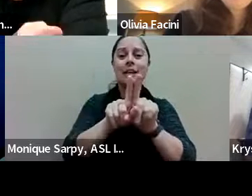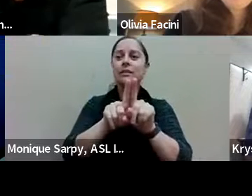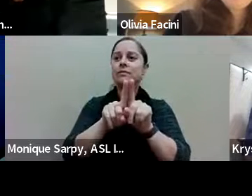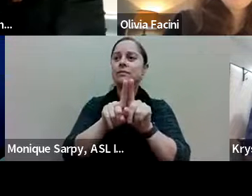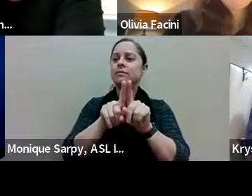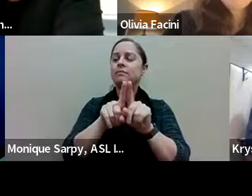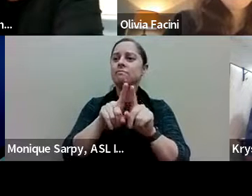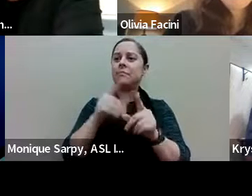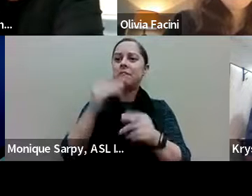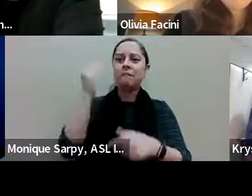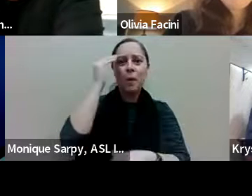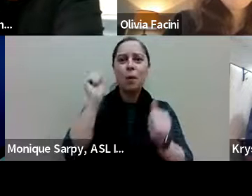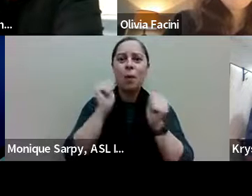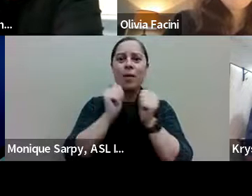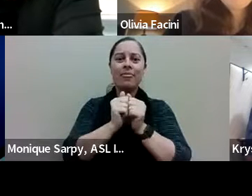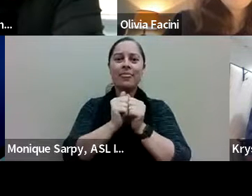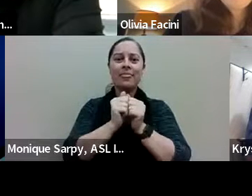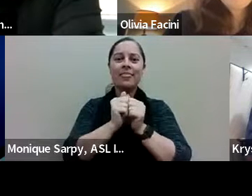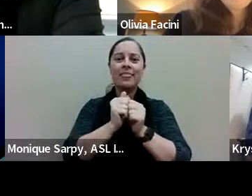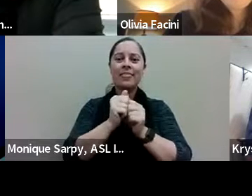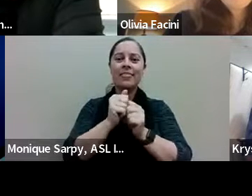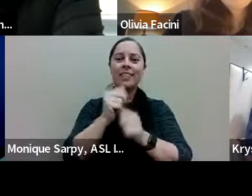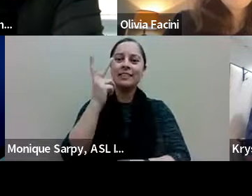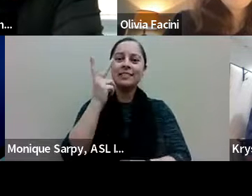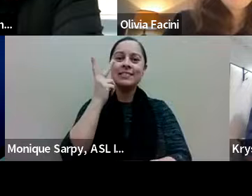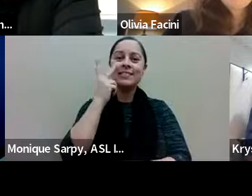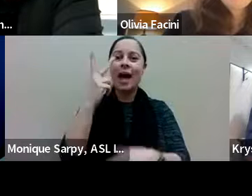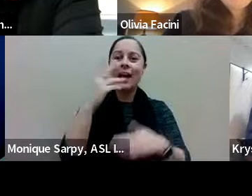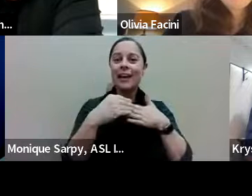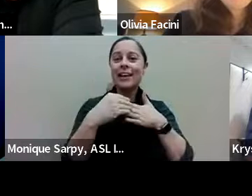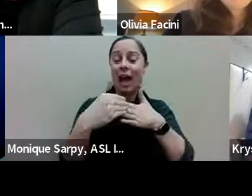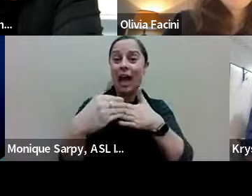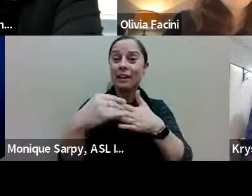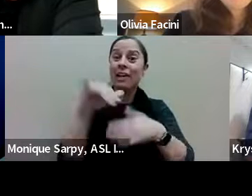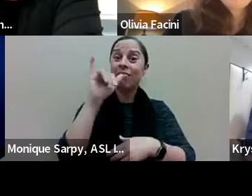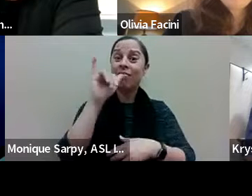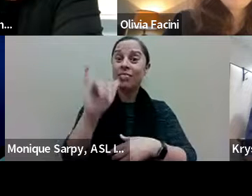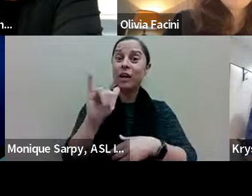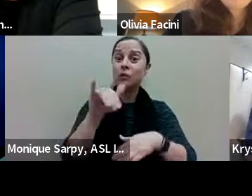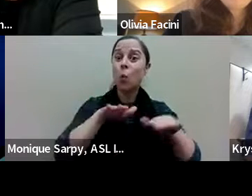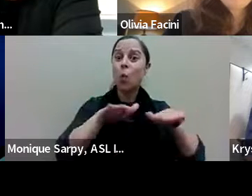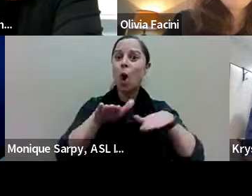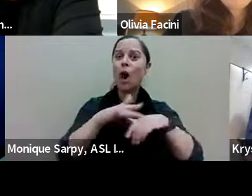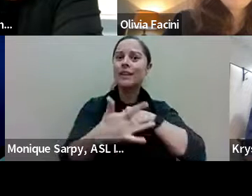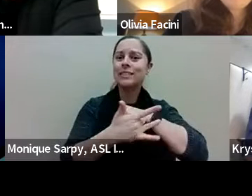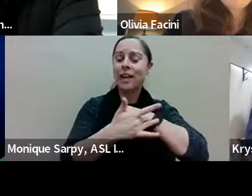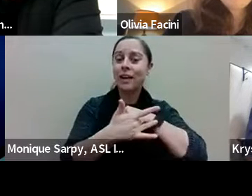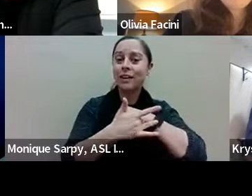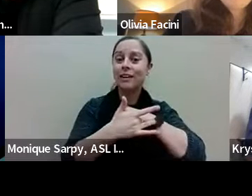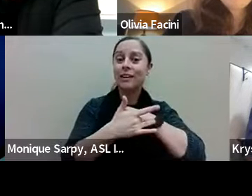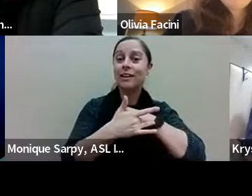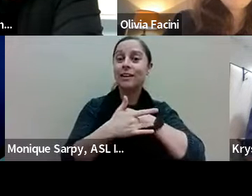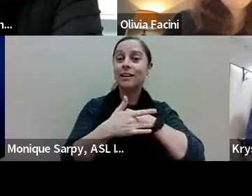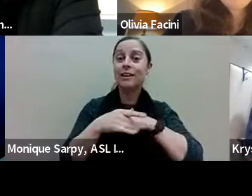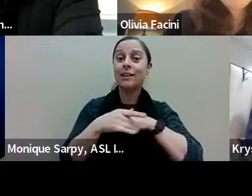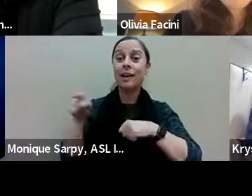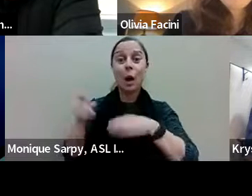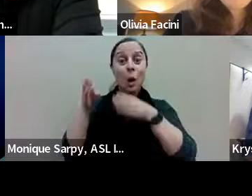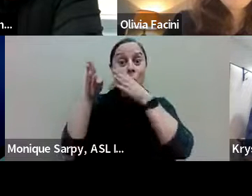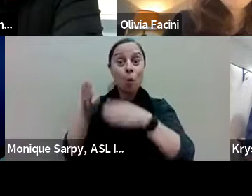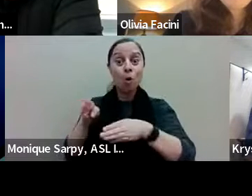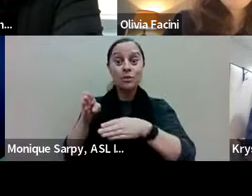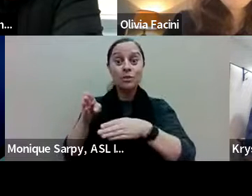is a walking technique for visually impaired people who are being guided by someone who's fully